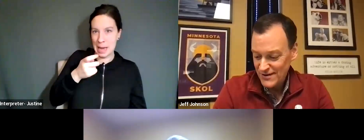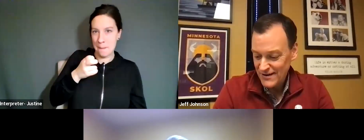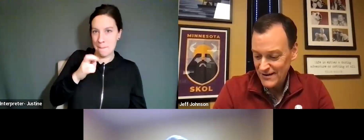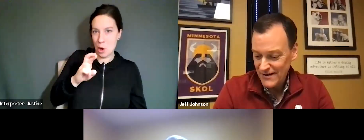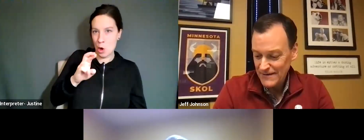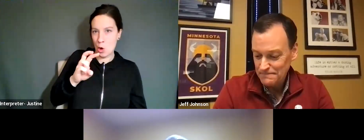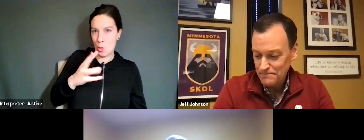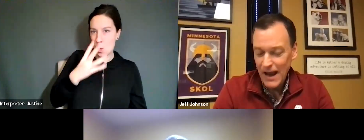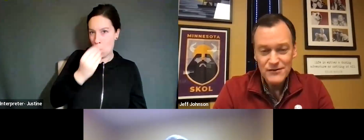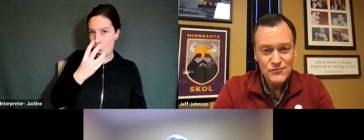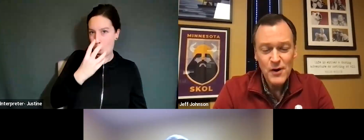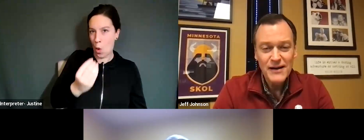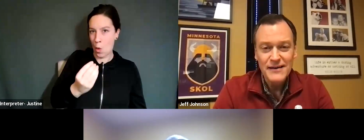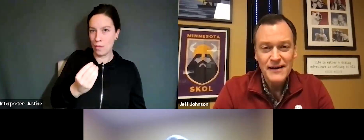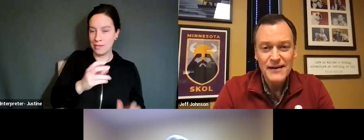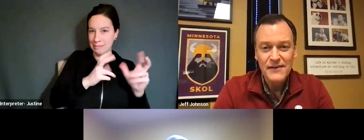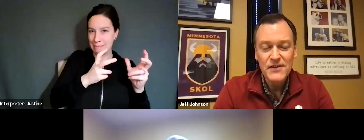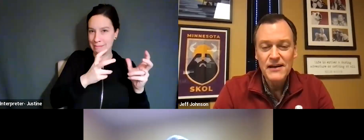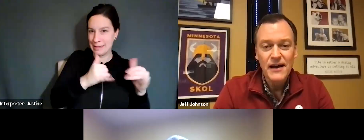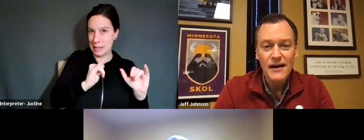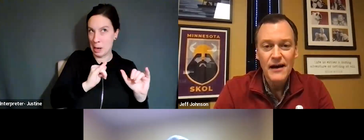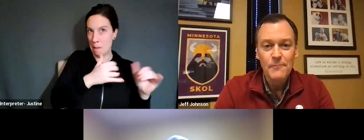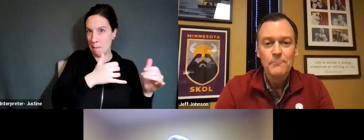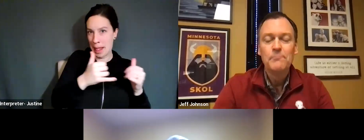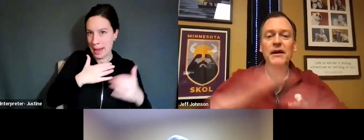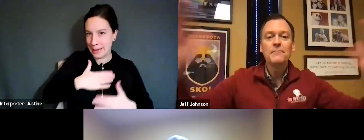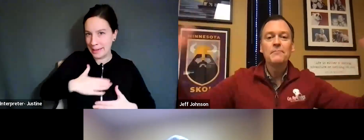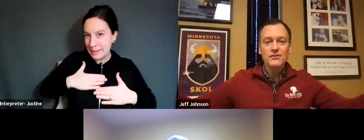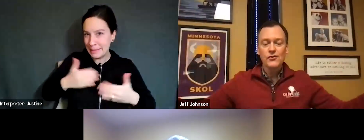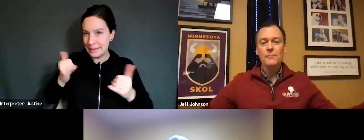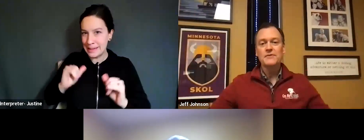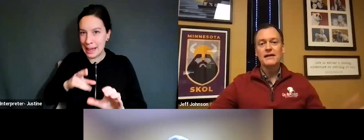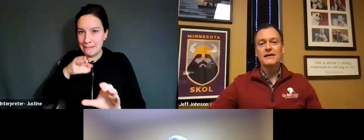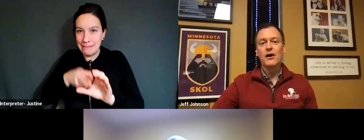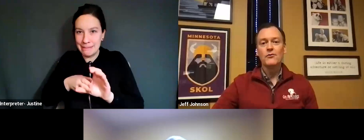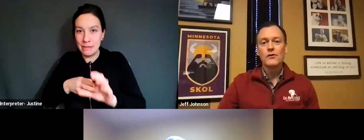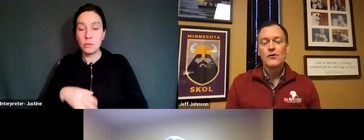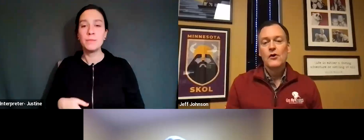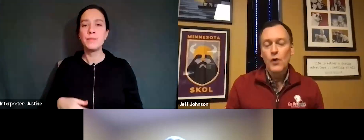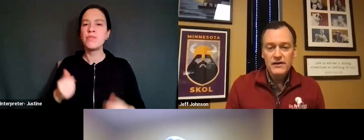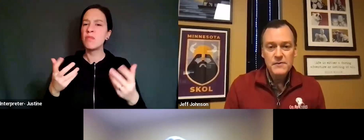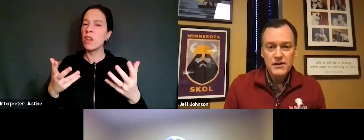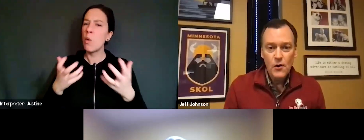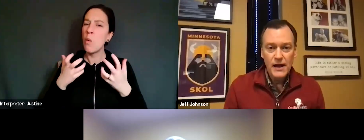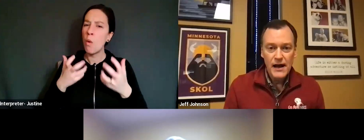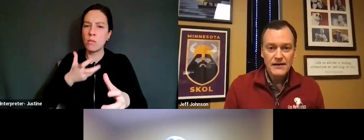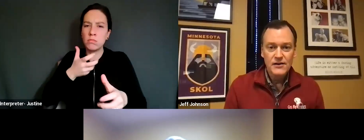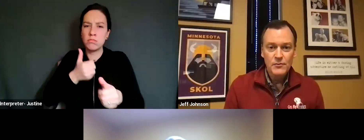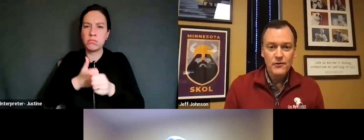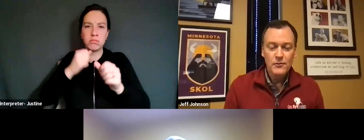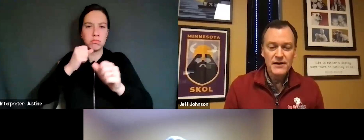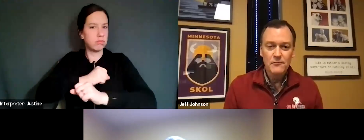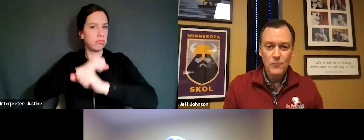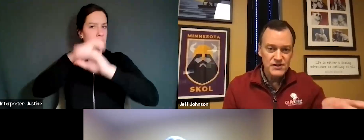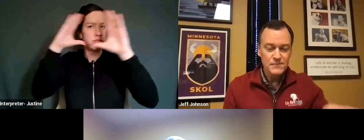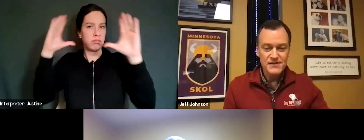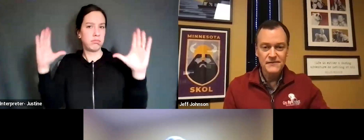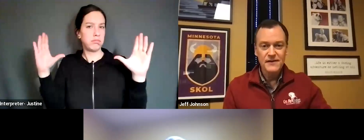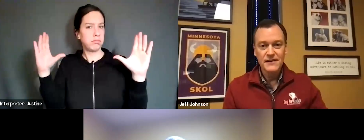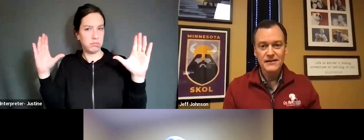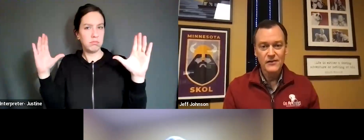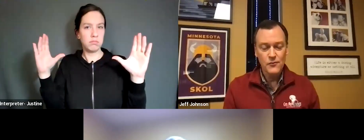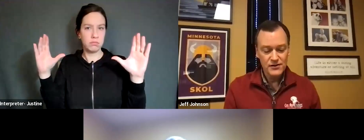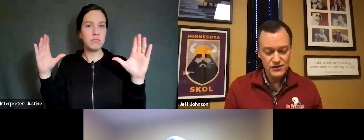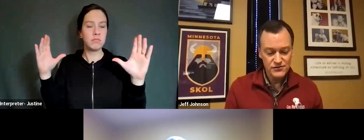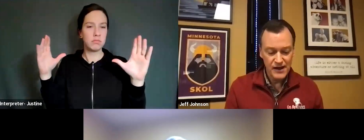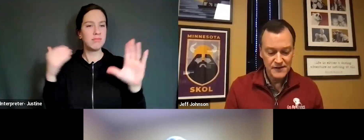much. I just want to give you a big picture update about what has been going on here before we get more